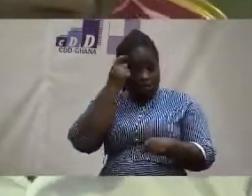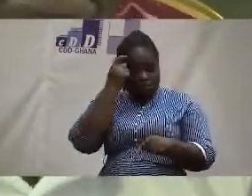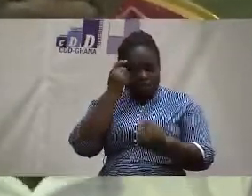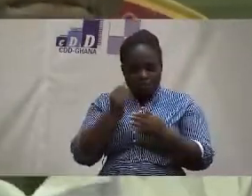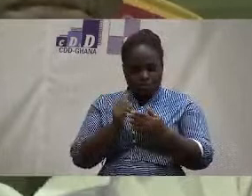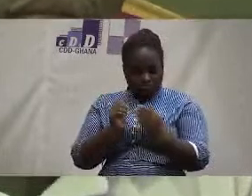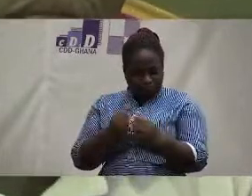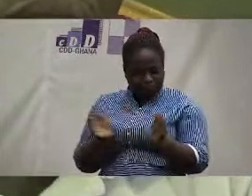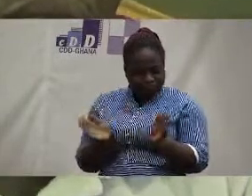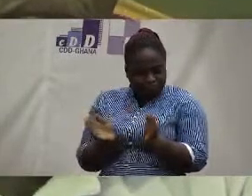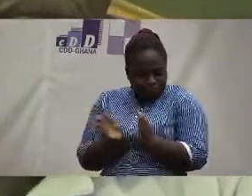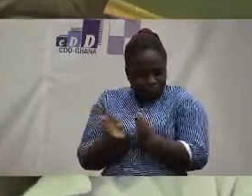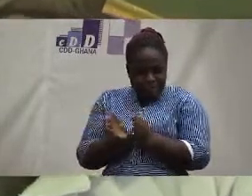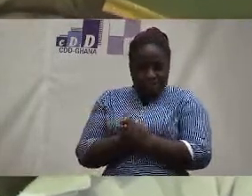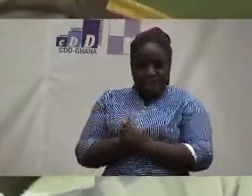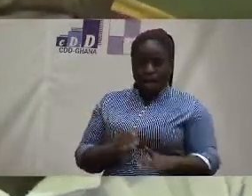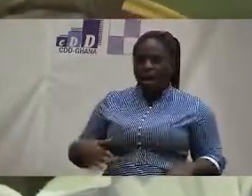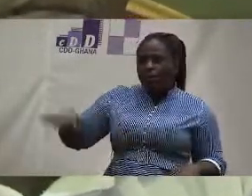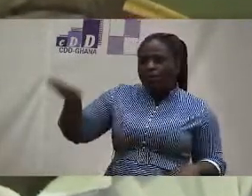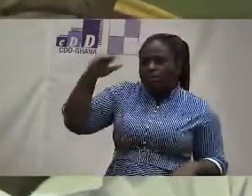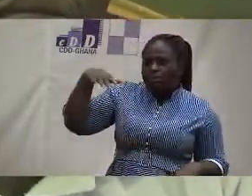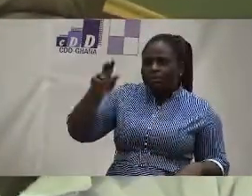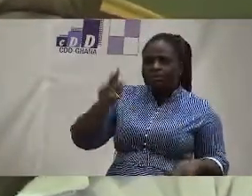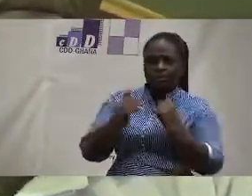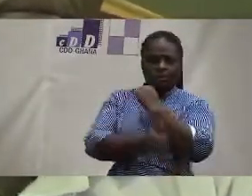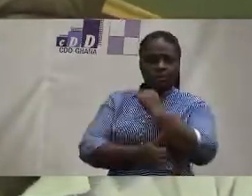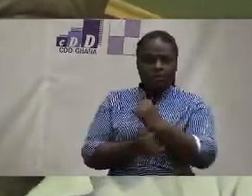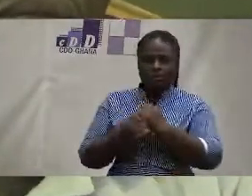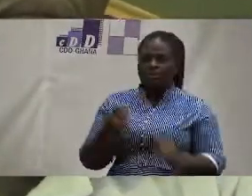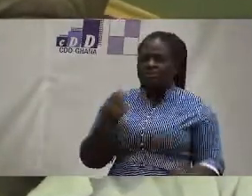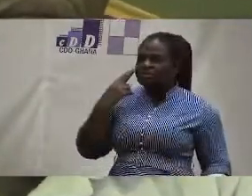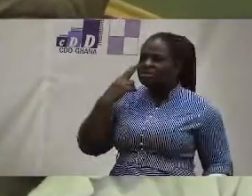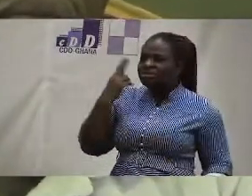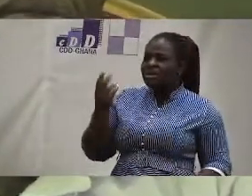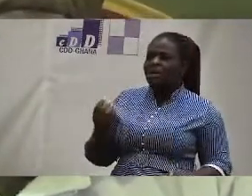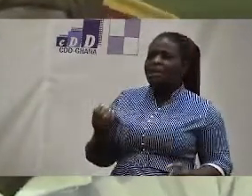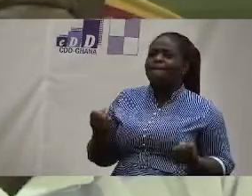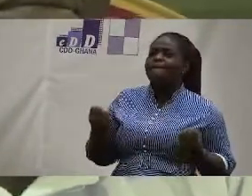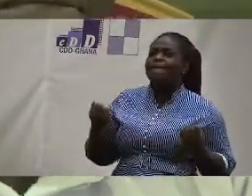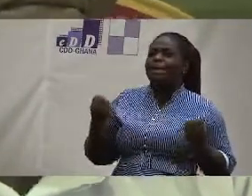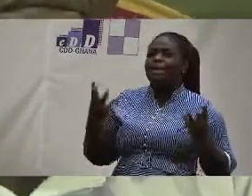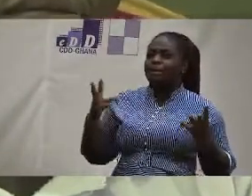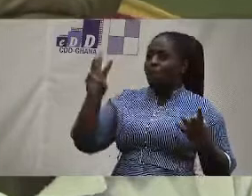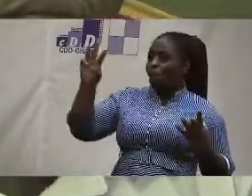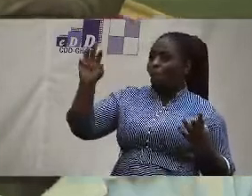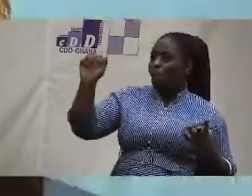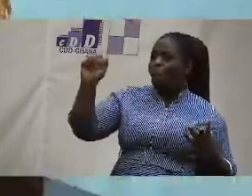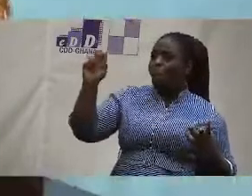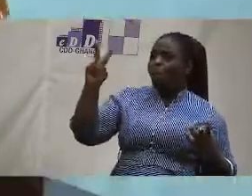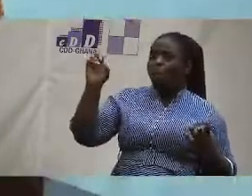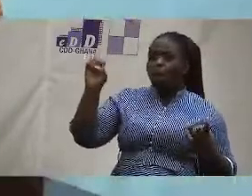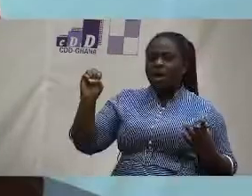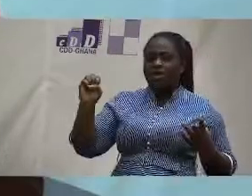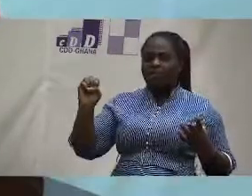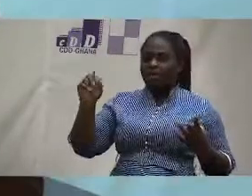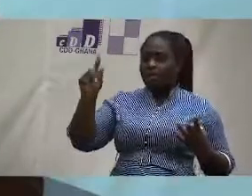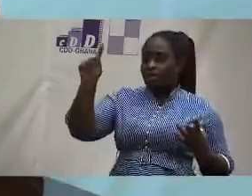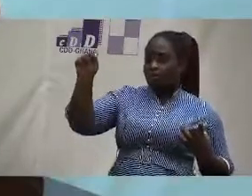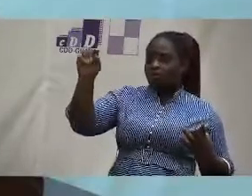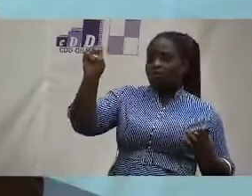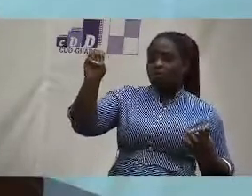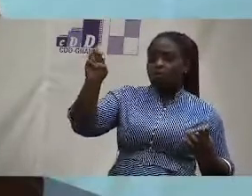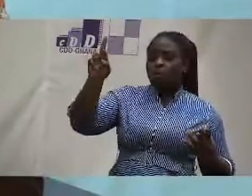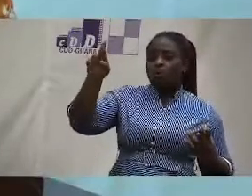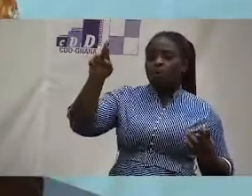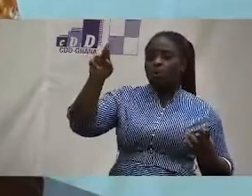space. Across the continent, you find a wave of what they call anti-terrorism